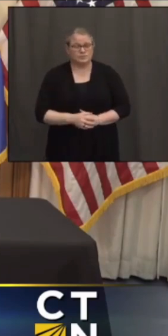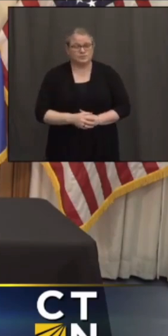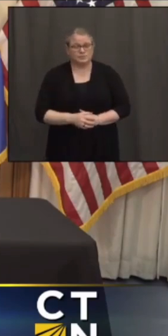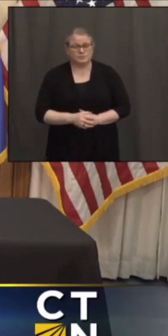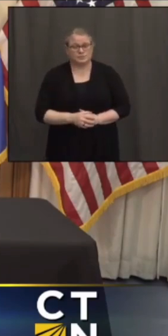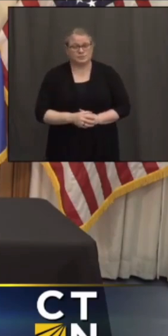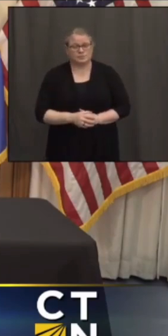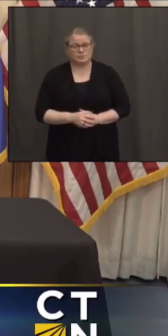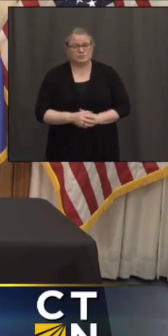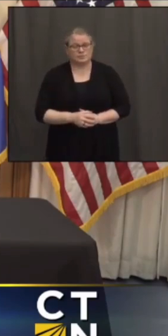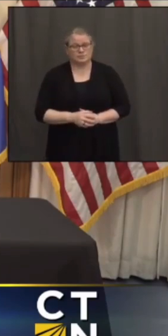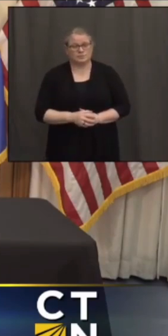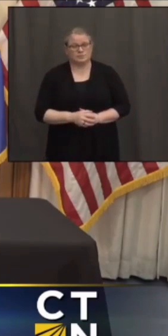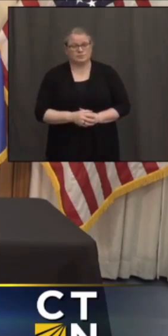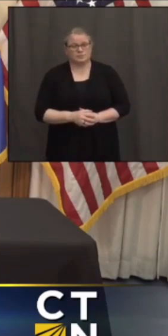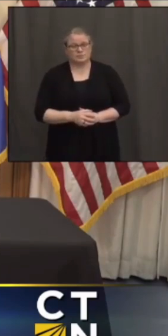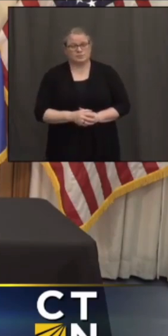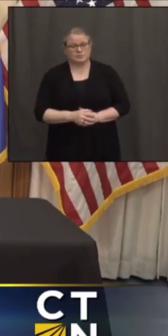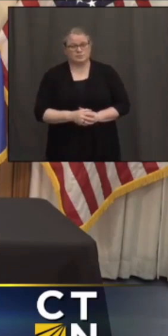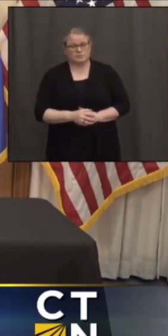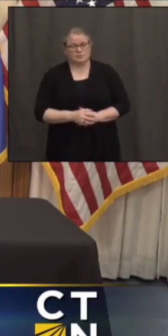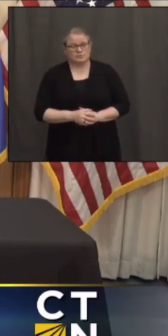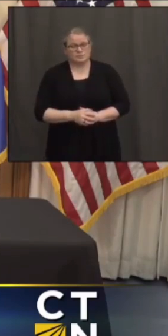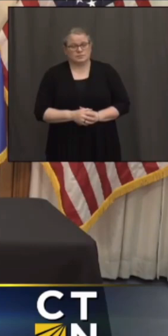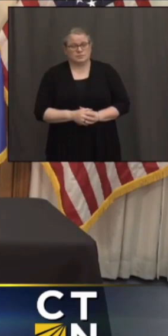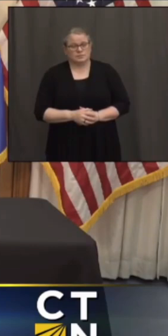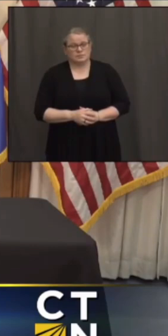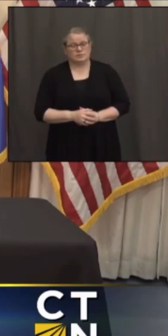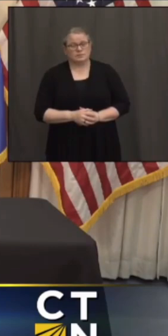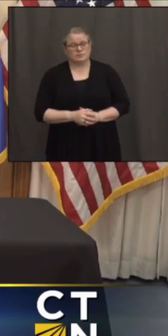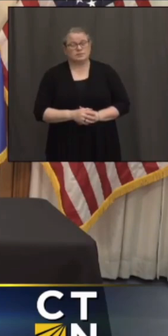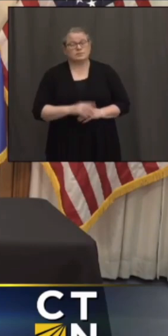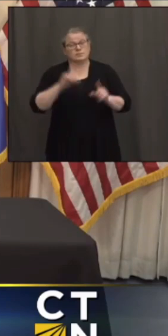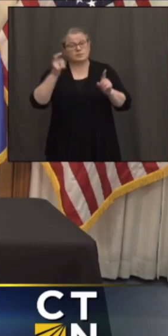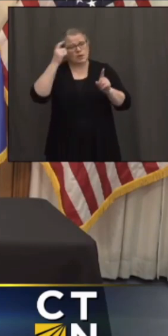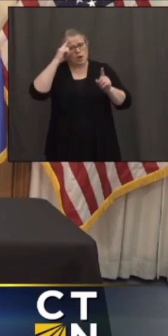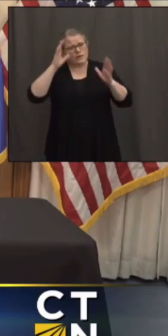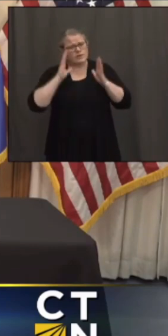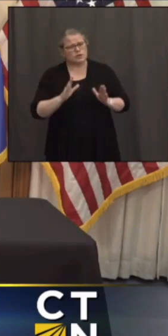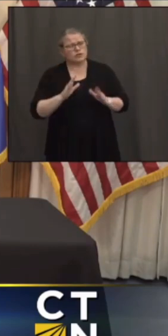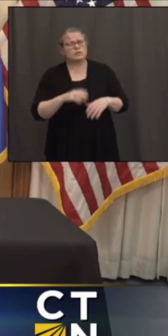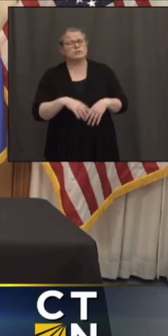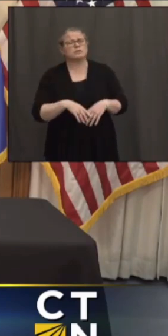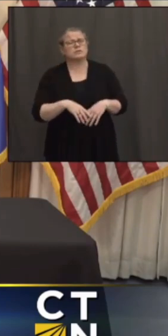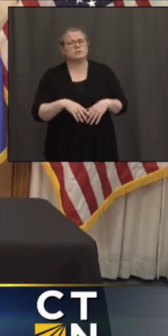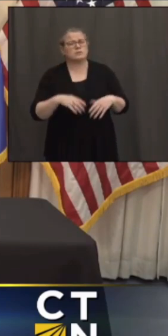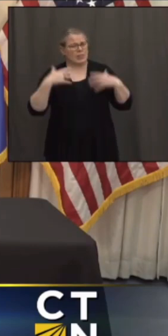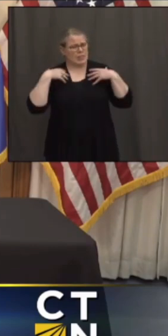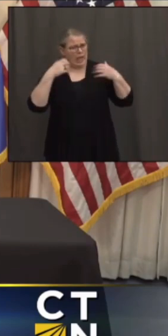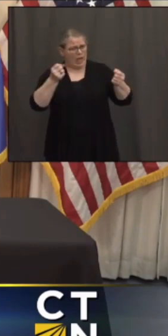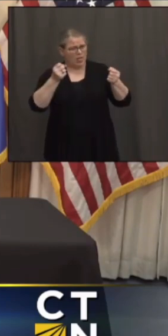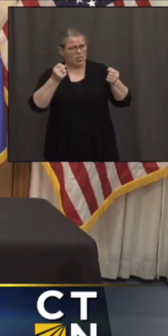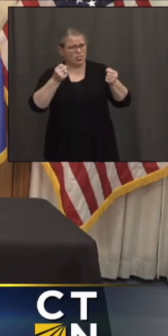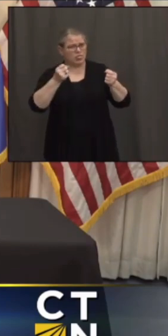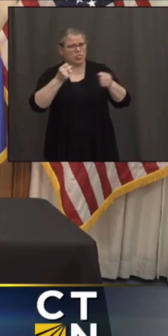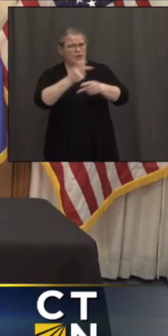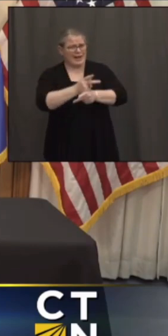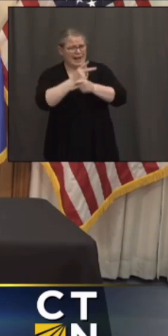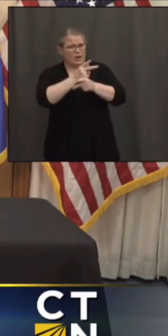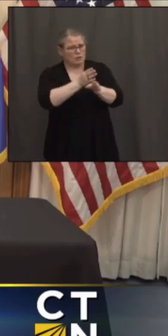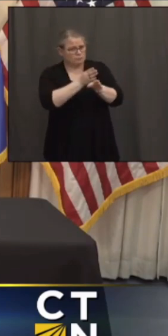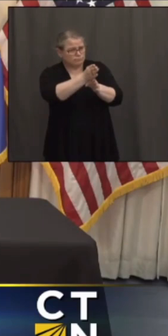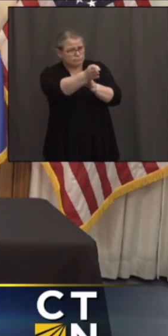Governor, is there anybody who you consulted with in the healthcare profession that suggested that this